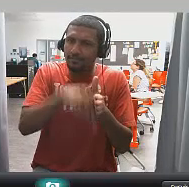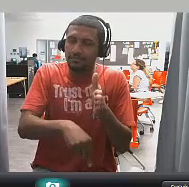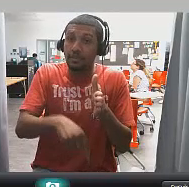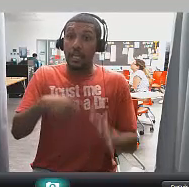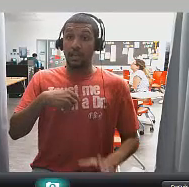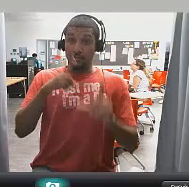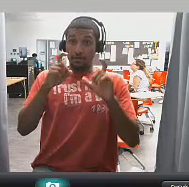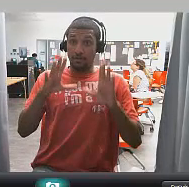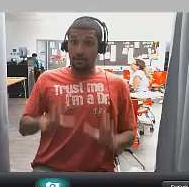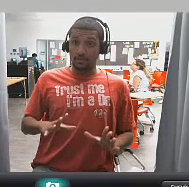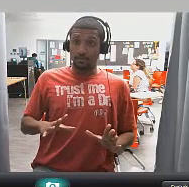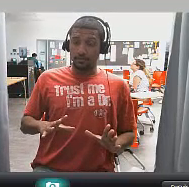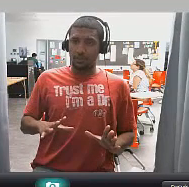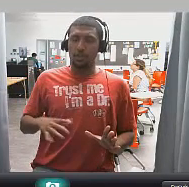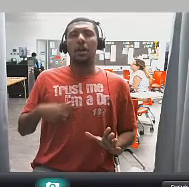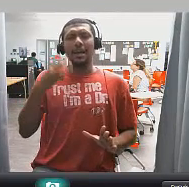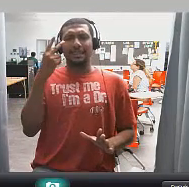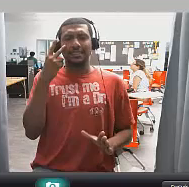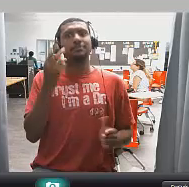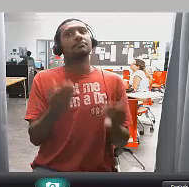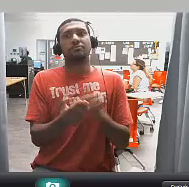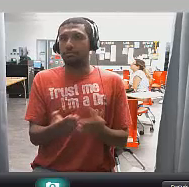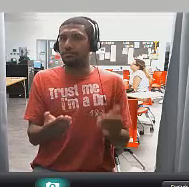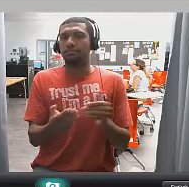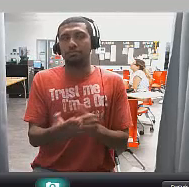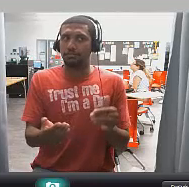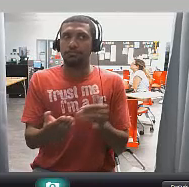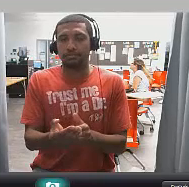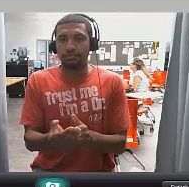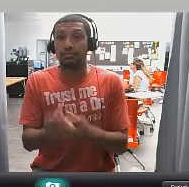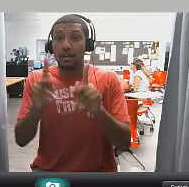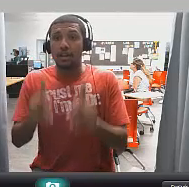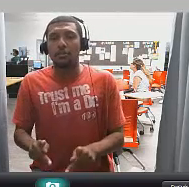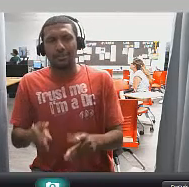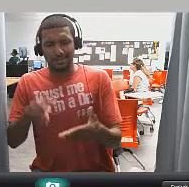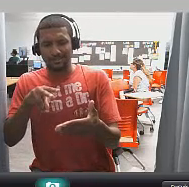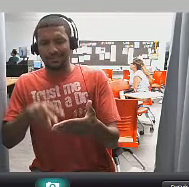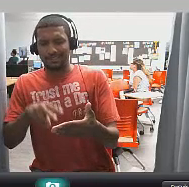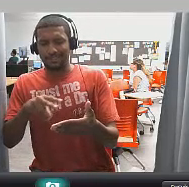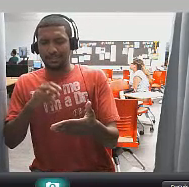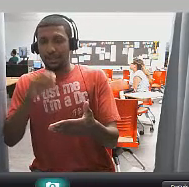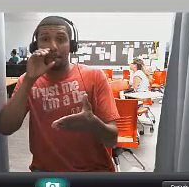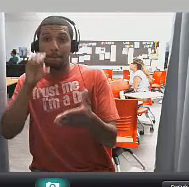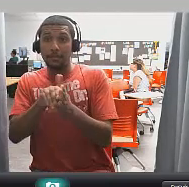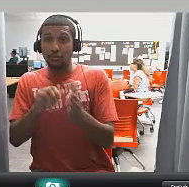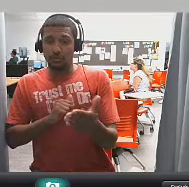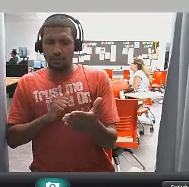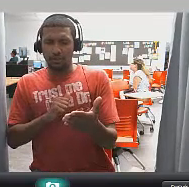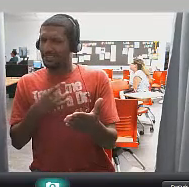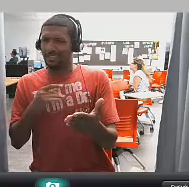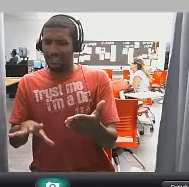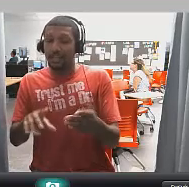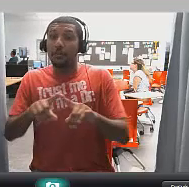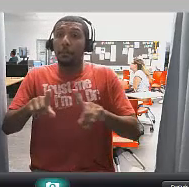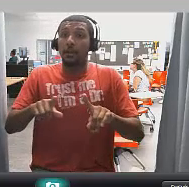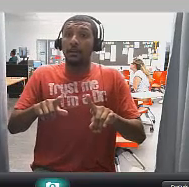this time and time again. We've seen people see photos of themselves, say, oh, I don't like that for whatever reason, but everybody else in the room will like it. Well,